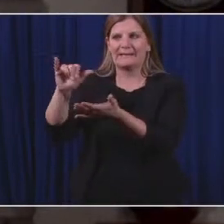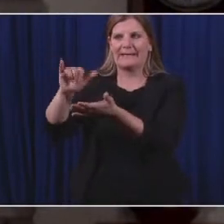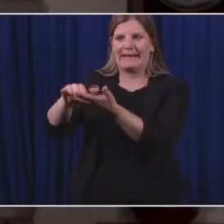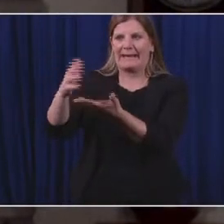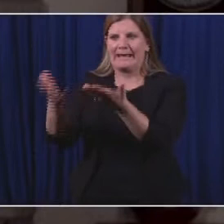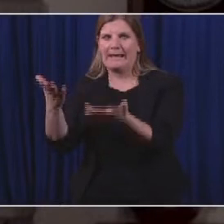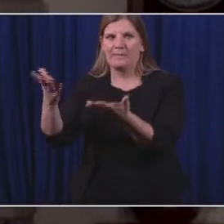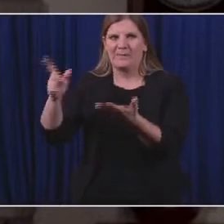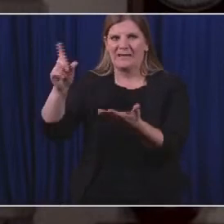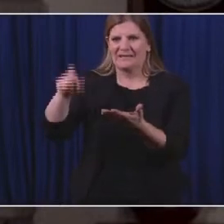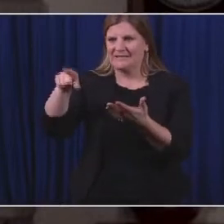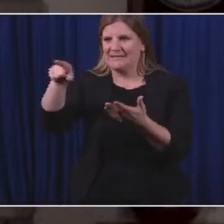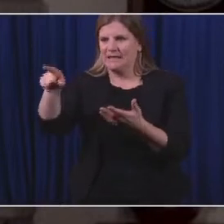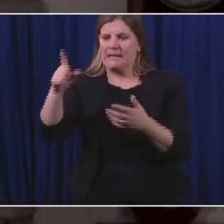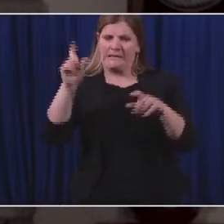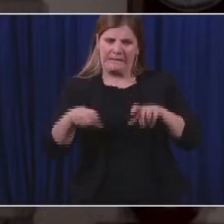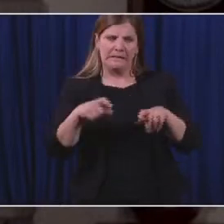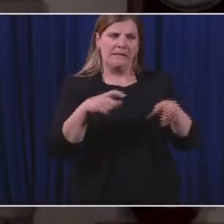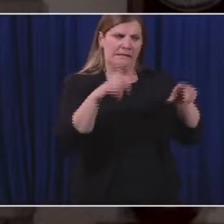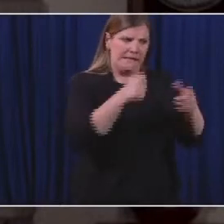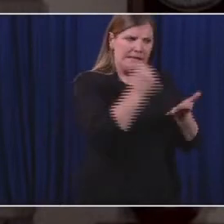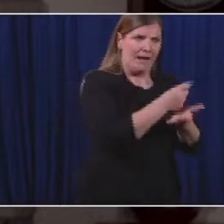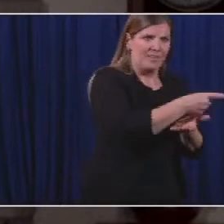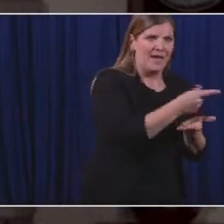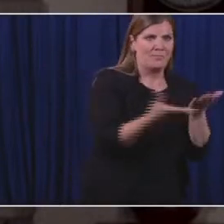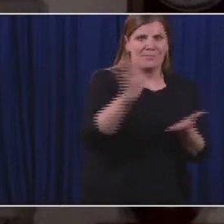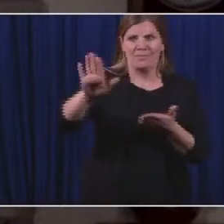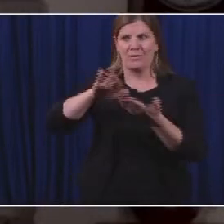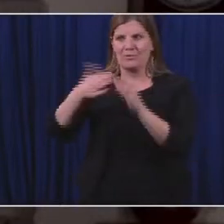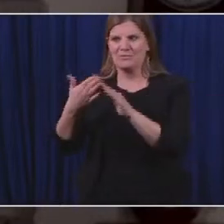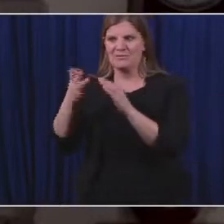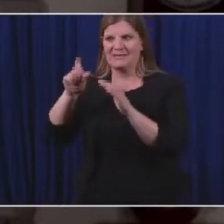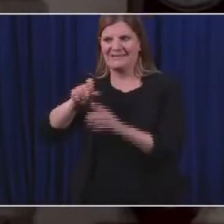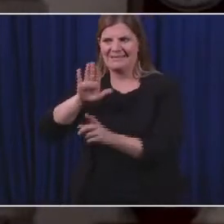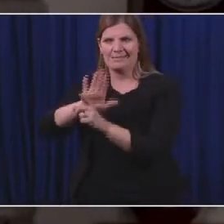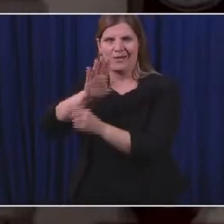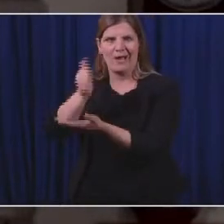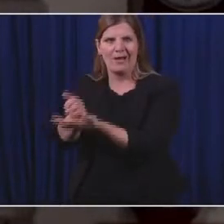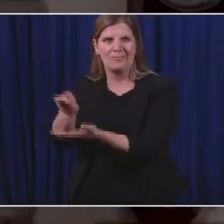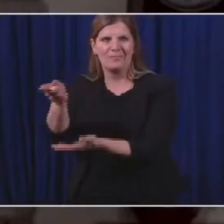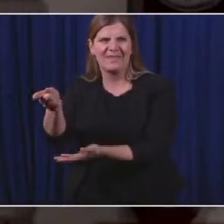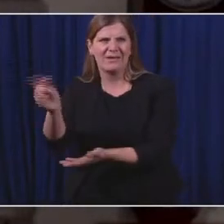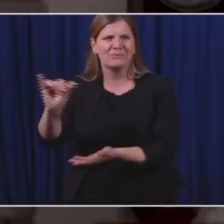to put them in another situation where they're needed. So we try to be mindful of that.